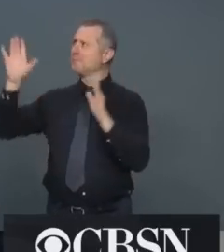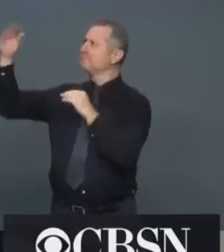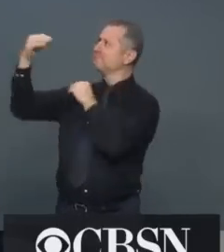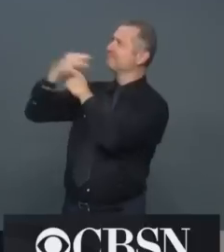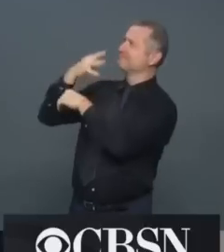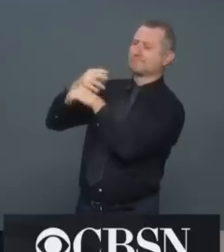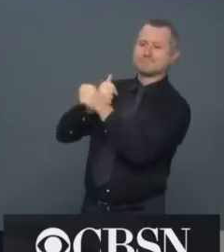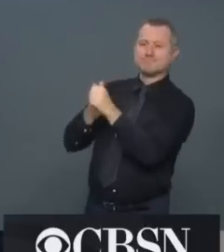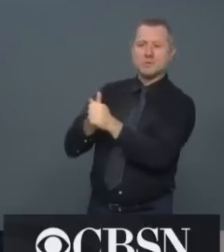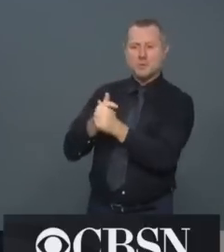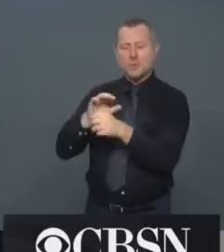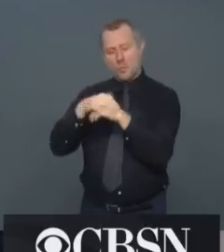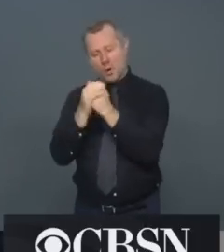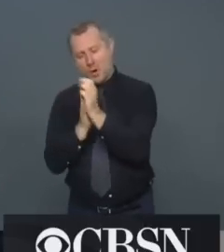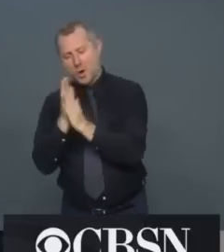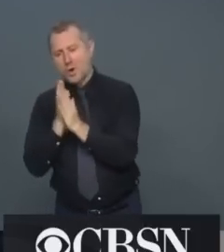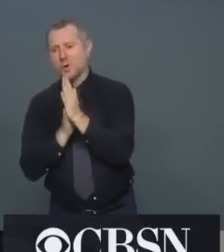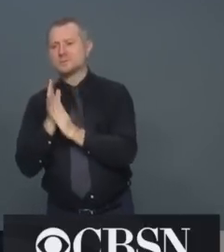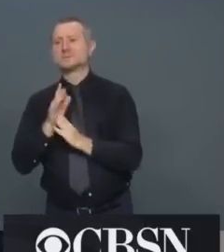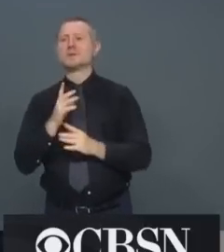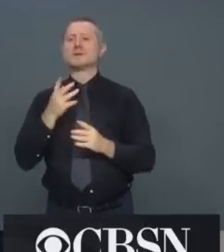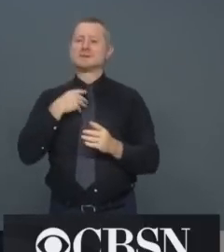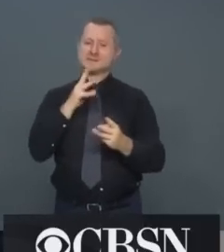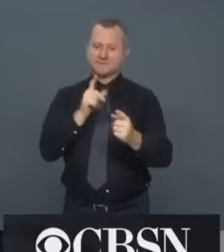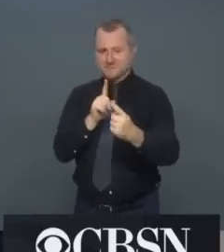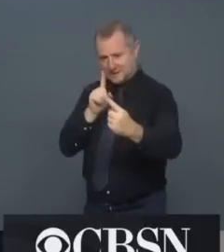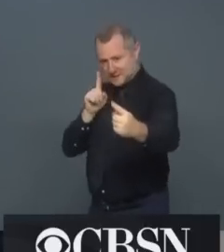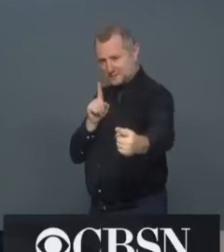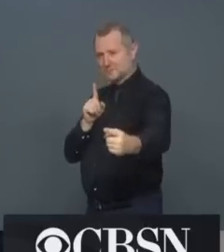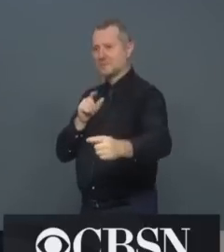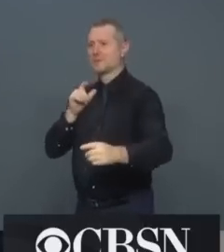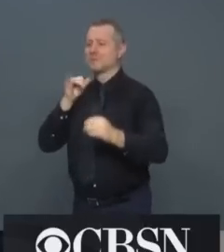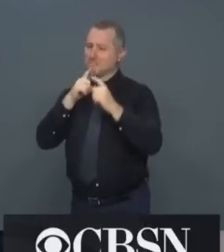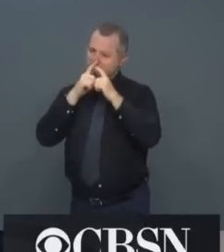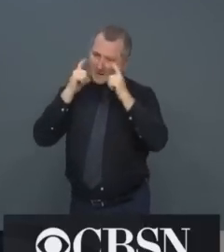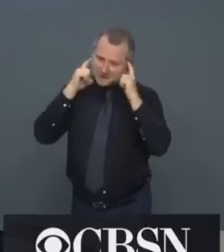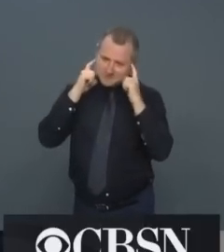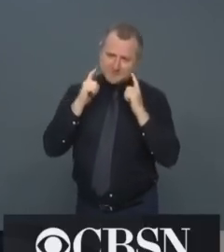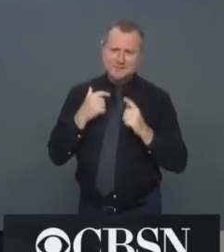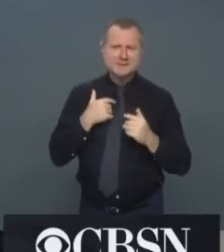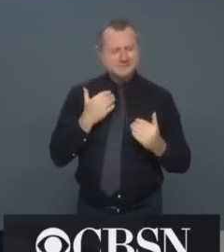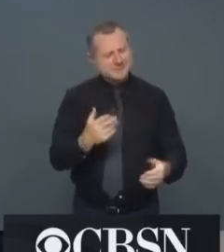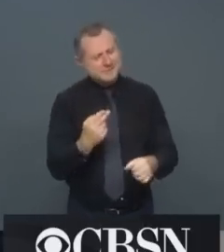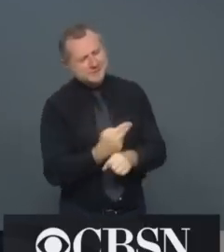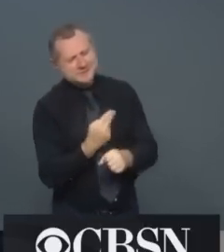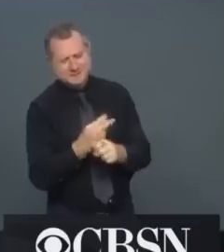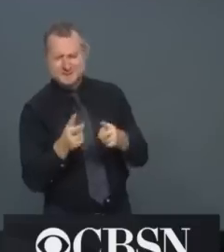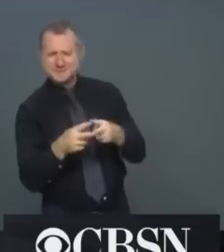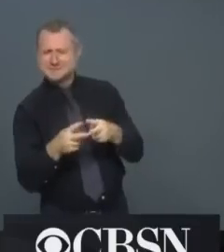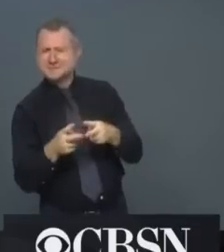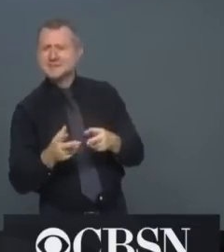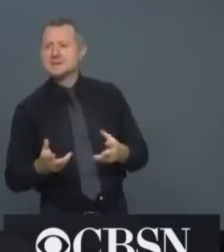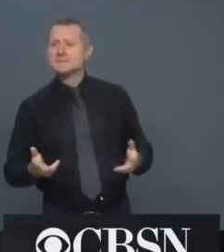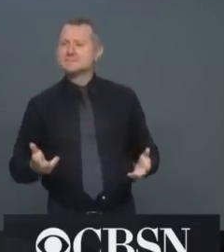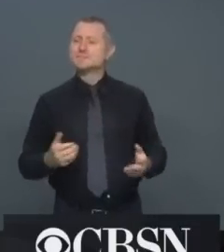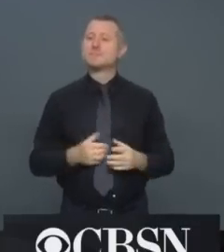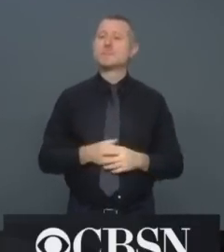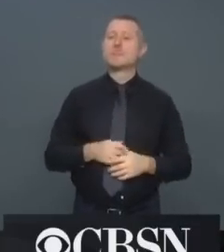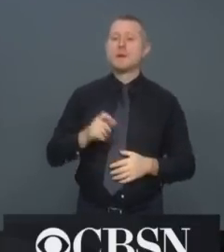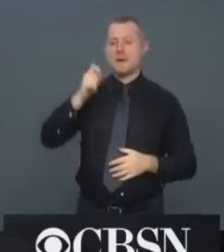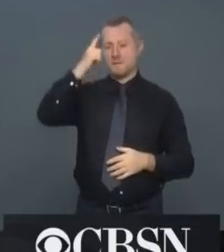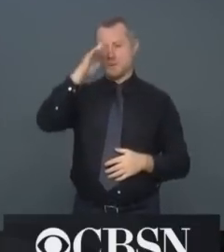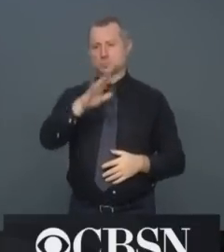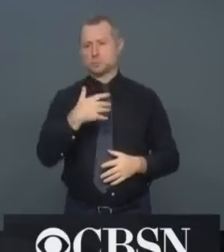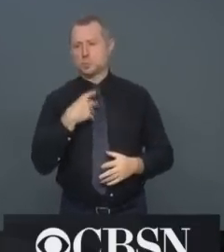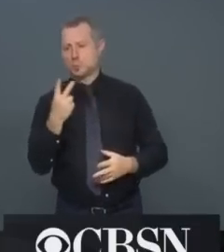washing your hands and social distancing and wearing masks, as the governor said. Just wear your mask, and we're working with them to do that. Let's do the last two,